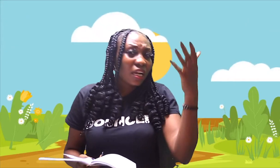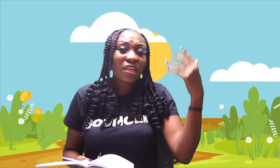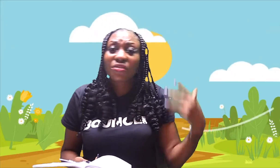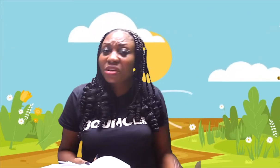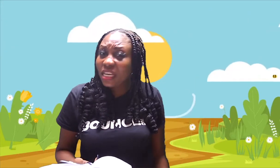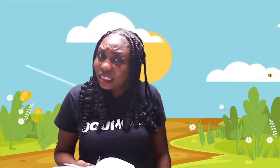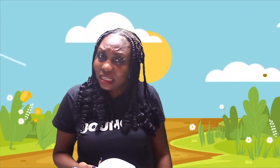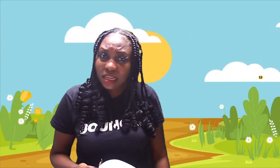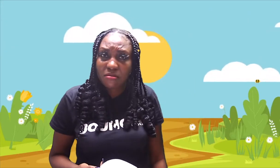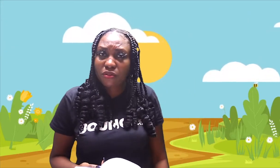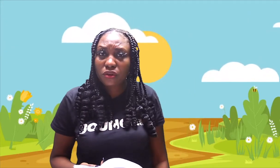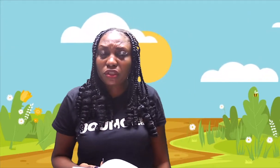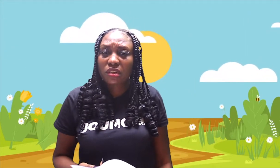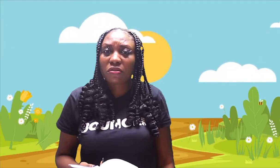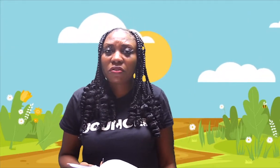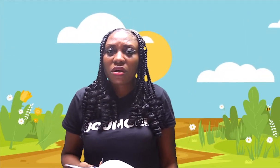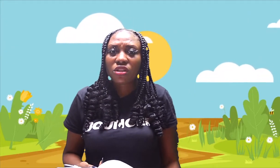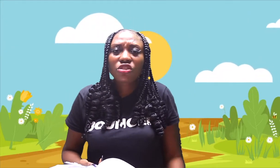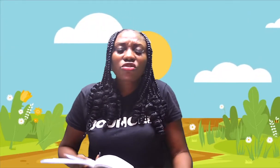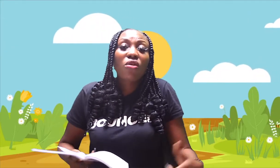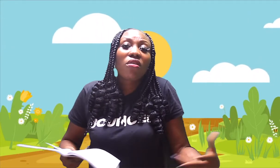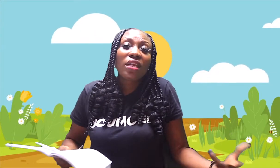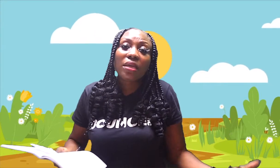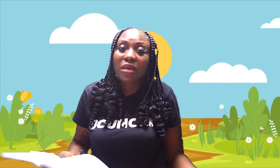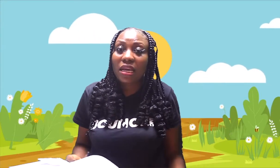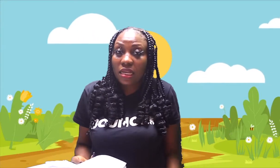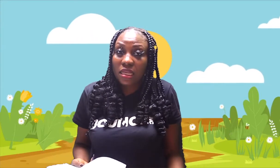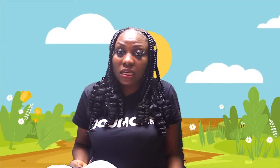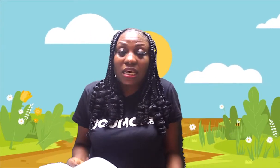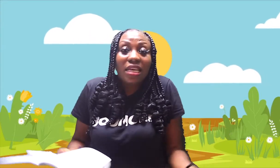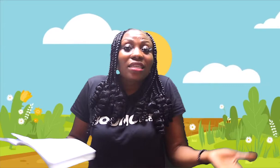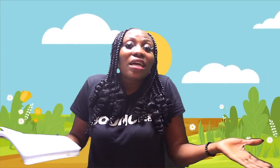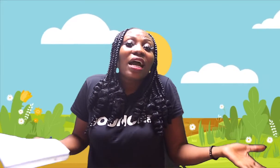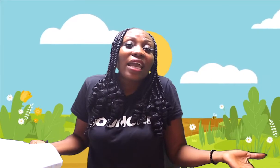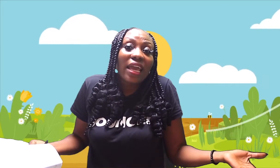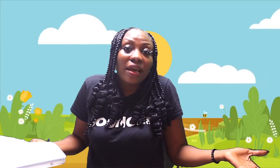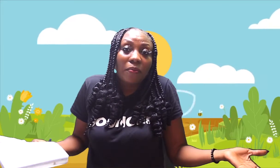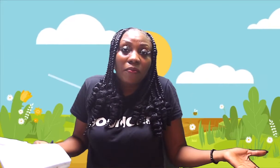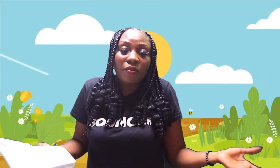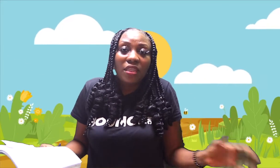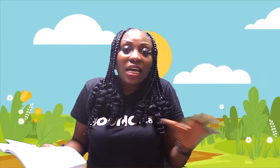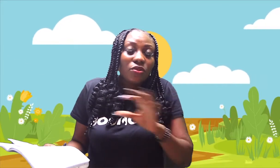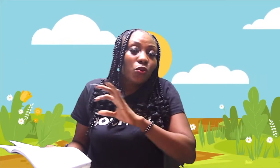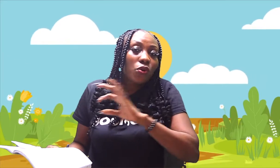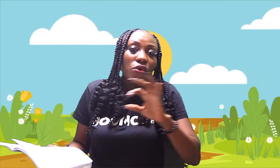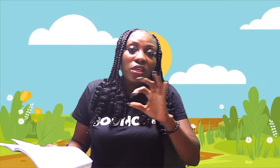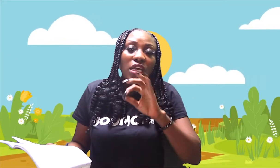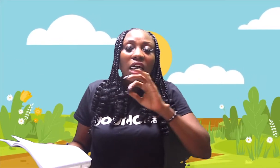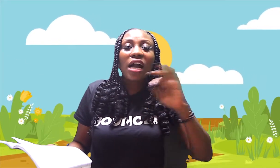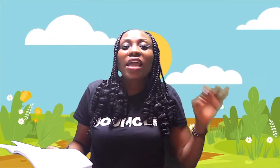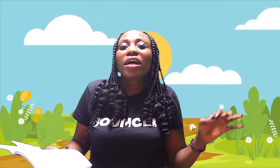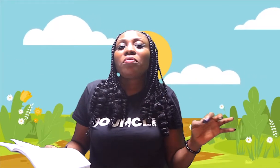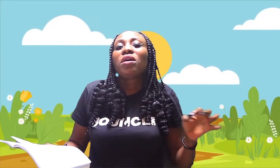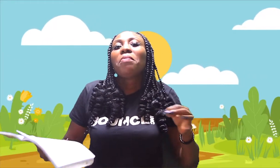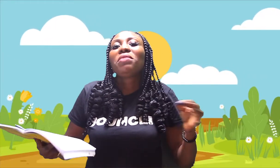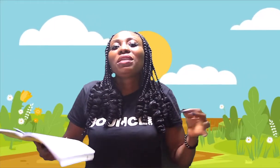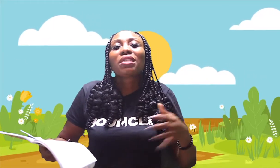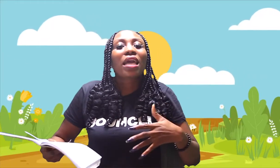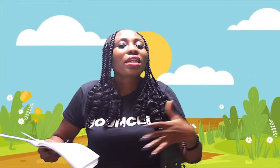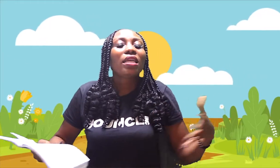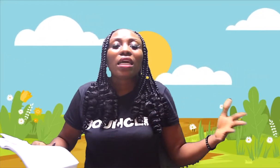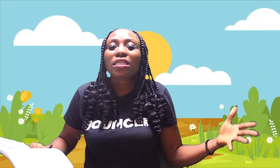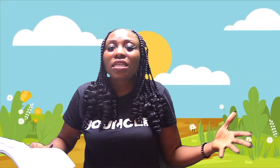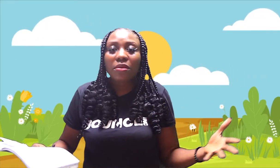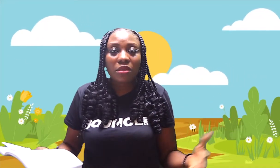You can create a name for yourself. Just call Him anything. He is I Am. That word, I Am,